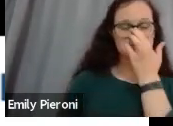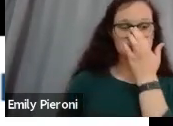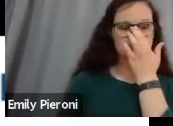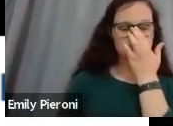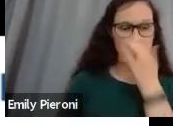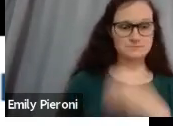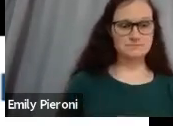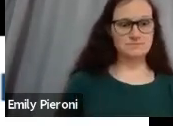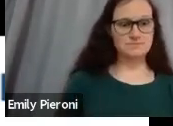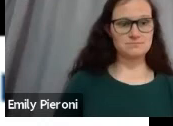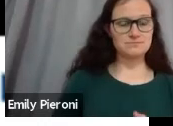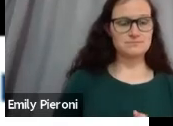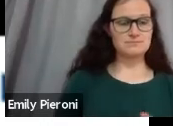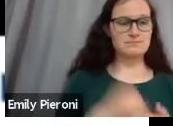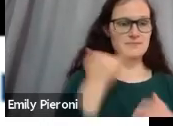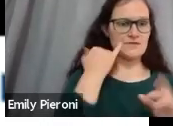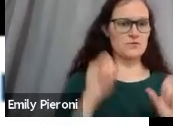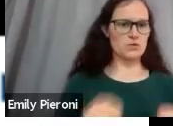if you can get to that.